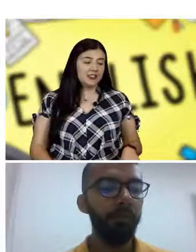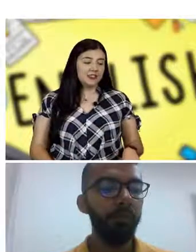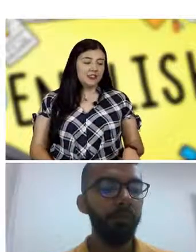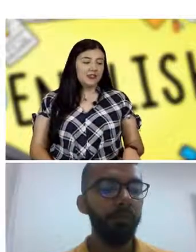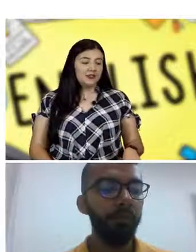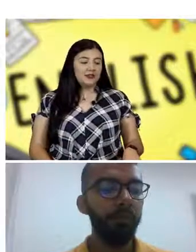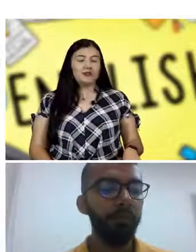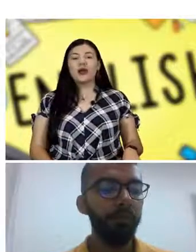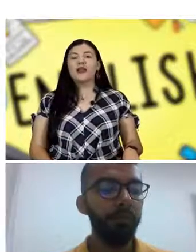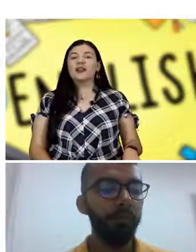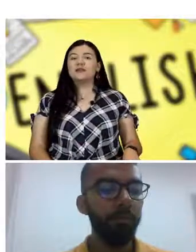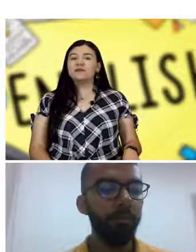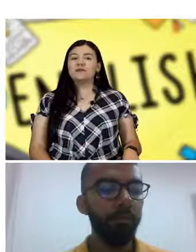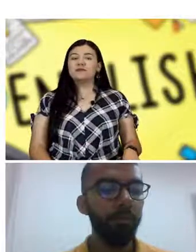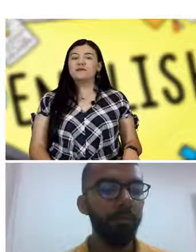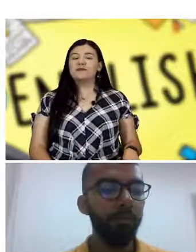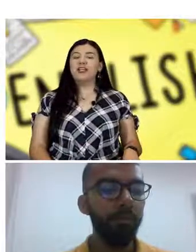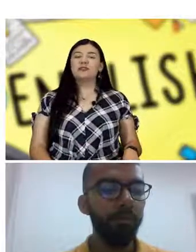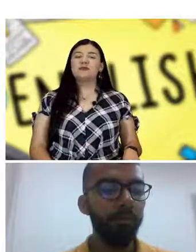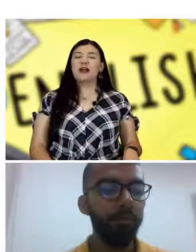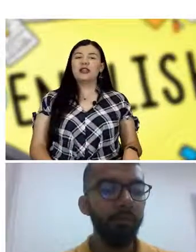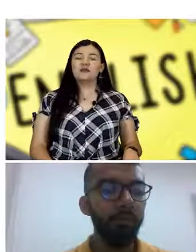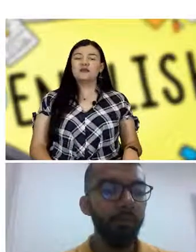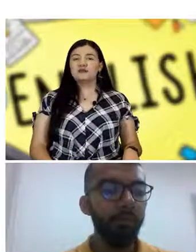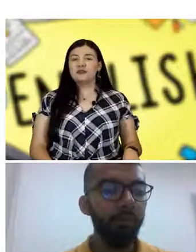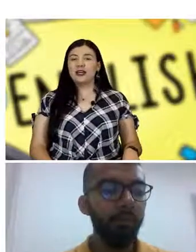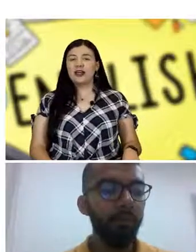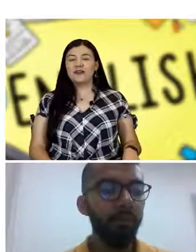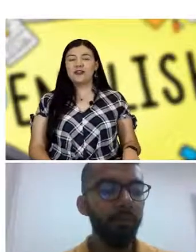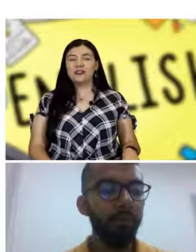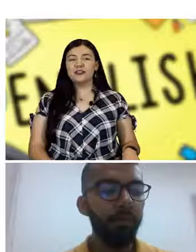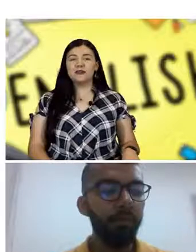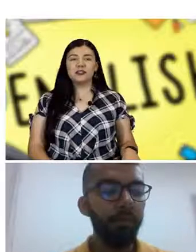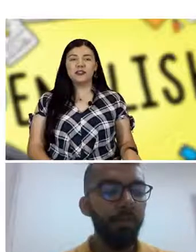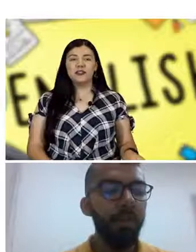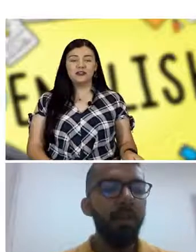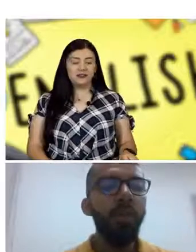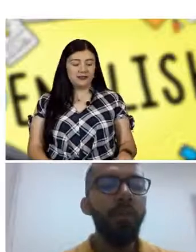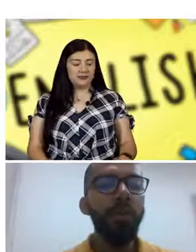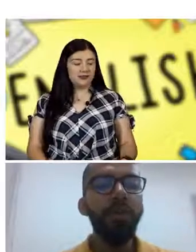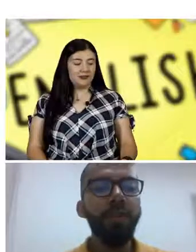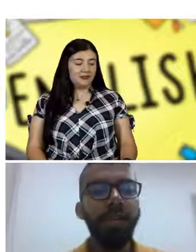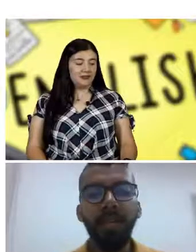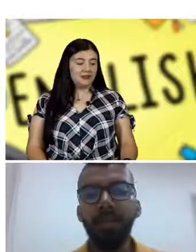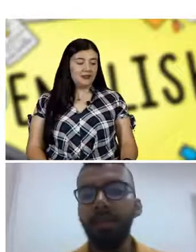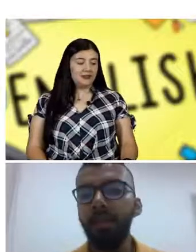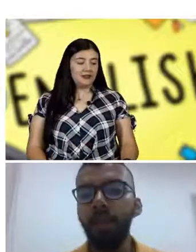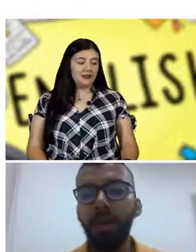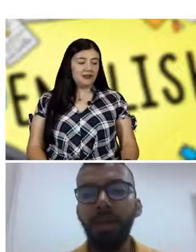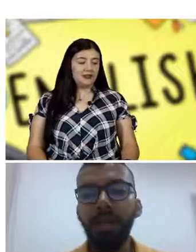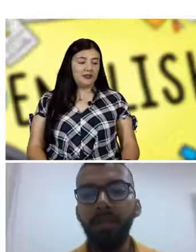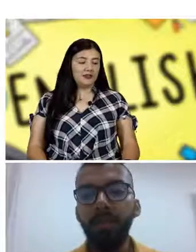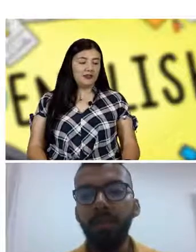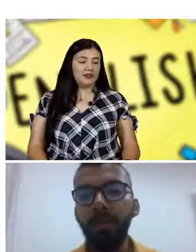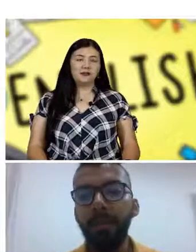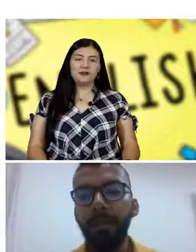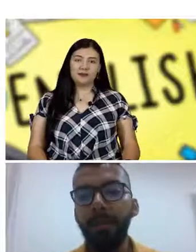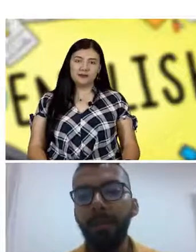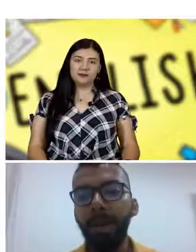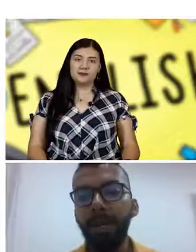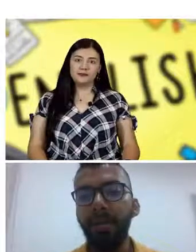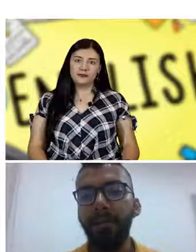chat. Brian, does somebody have an answer? We just got one